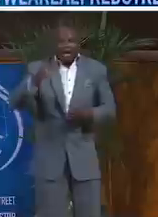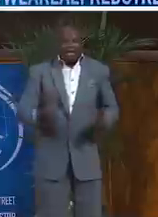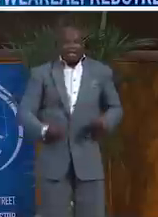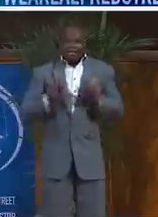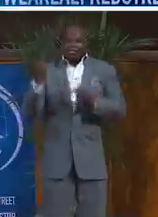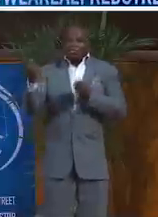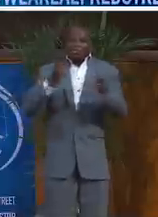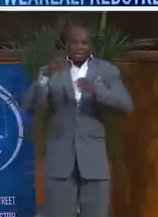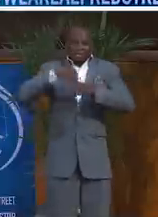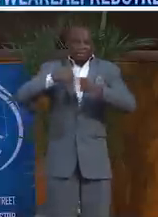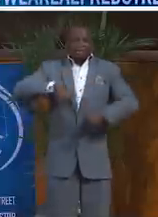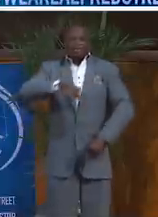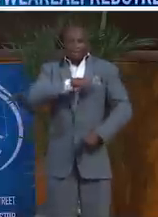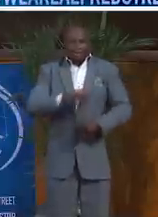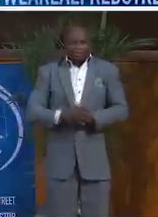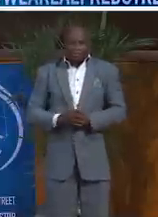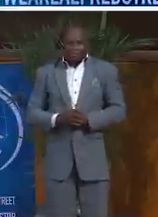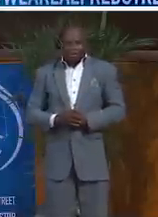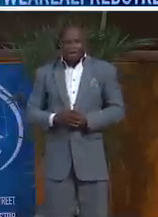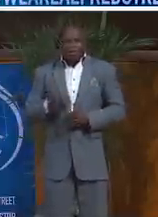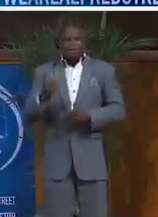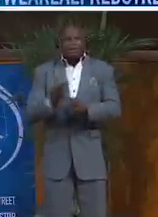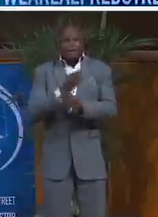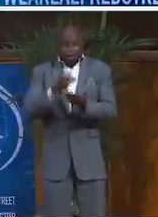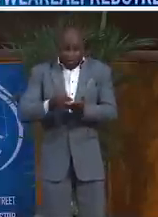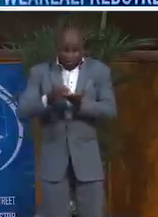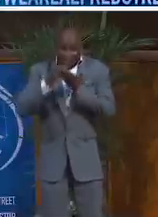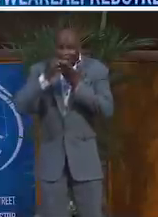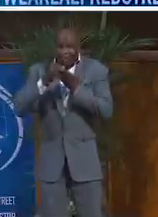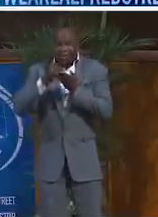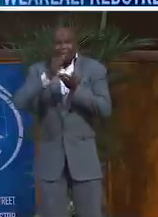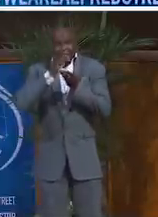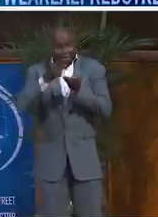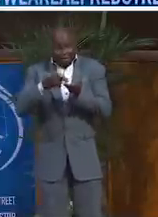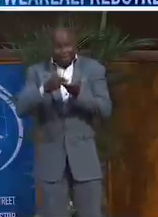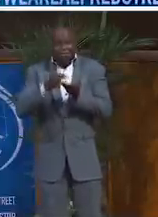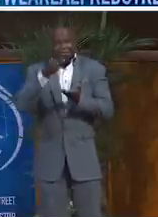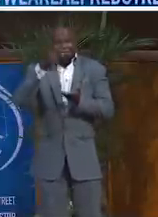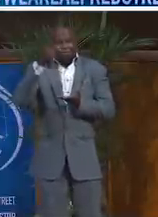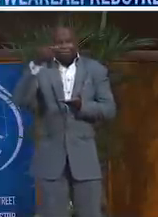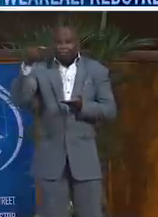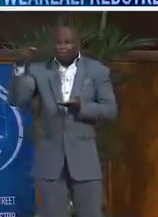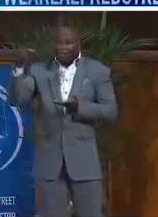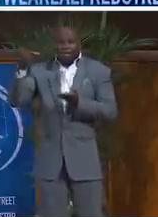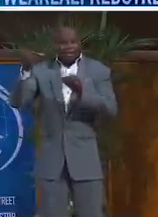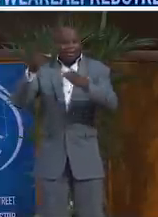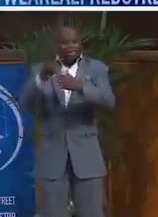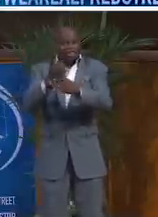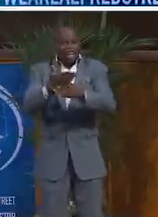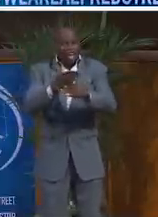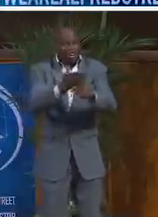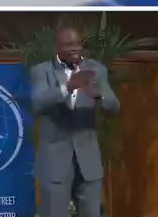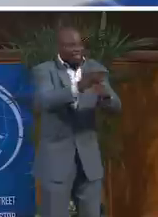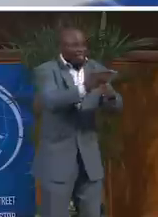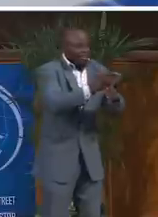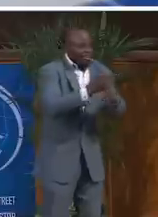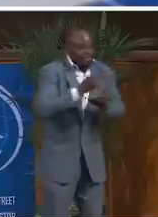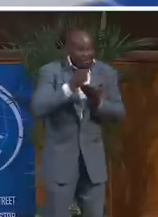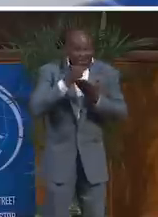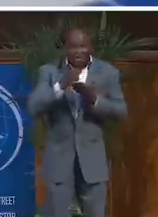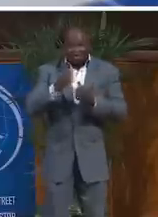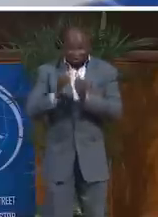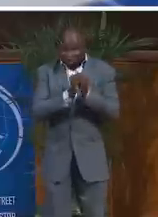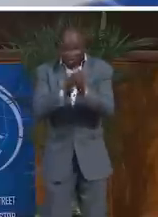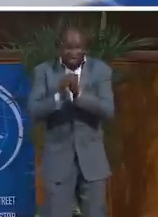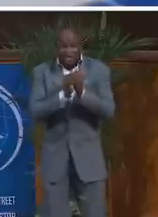and reigns within us. Won't you take your cup that is now blessed, share it, and together